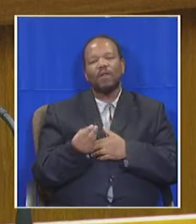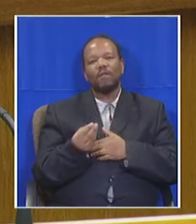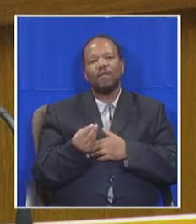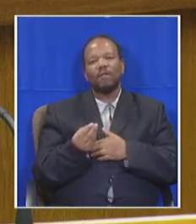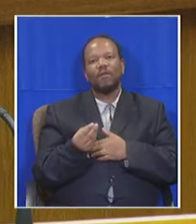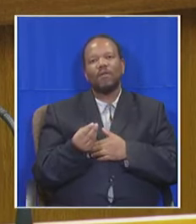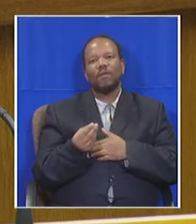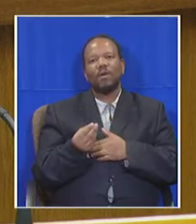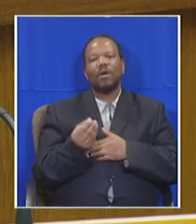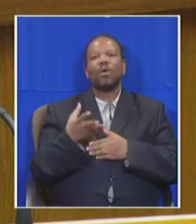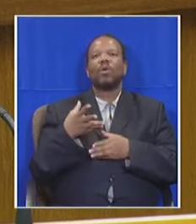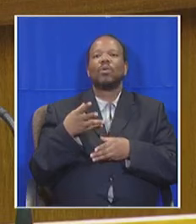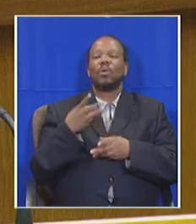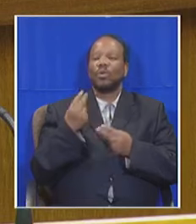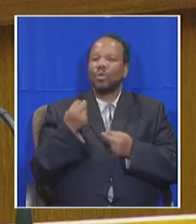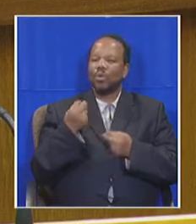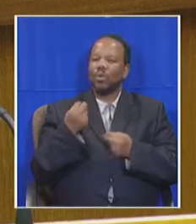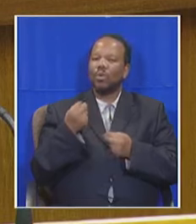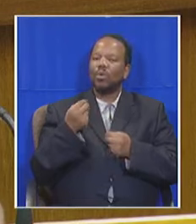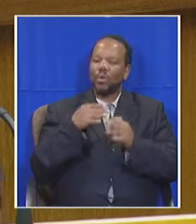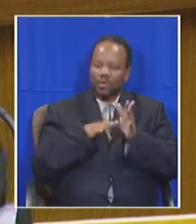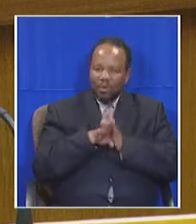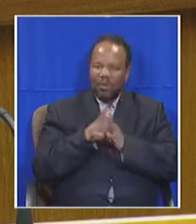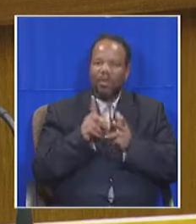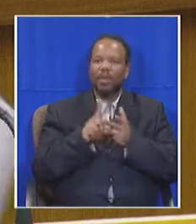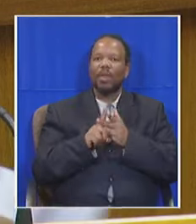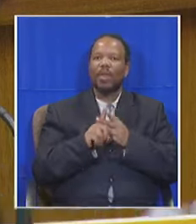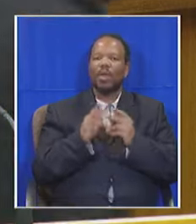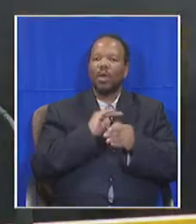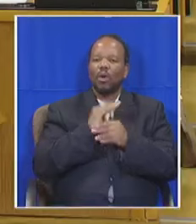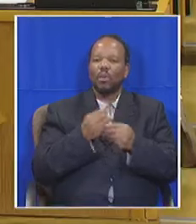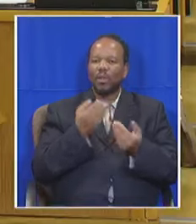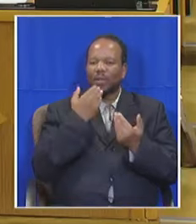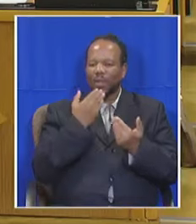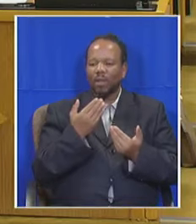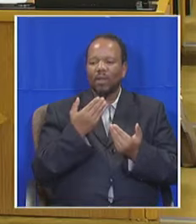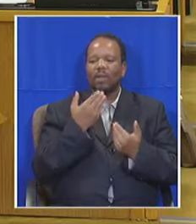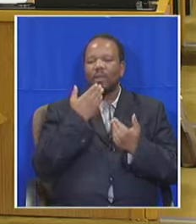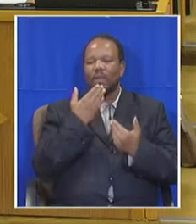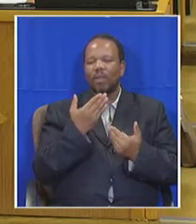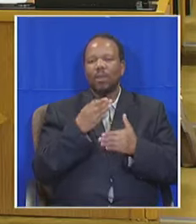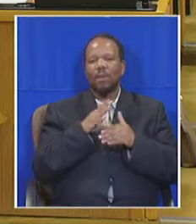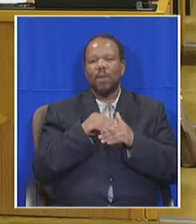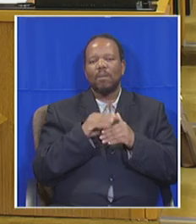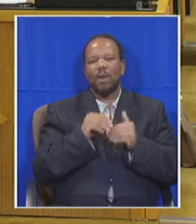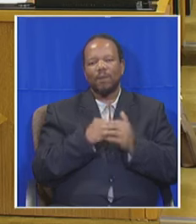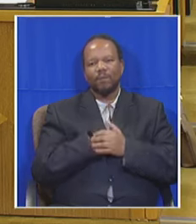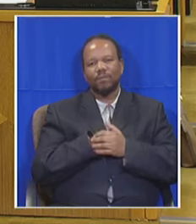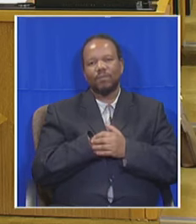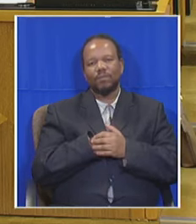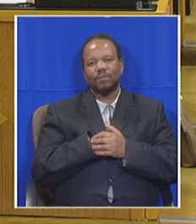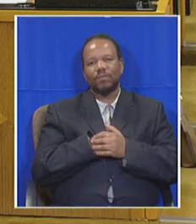youth development and economic empowerment. I thank you. Thank you, Honourable Member. The next speaker is Honourable